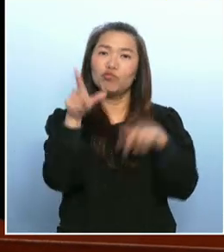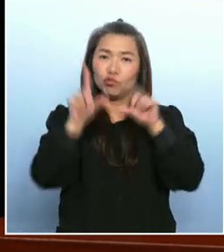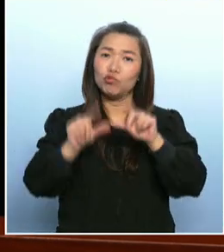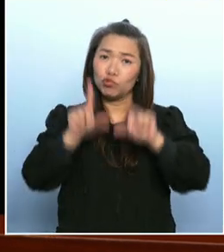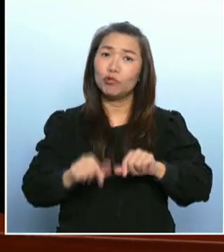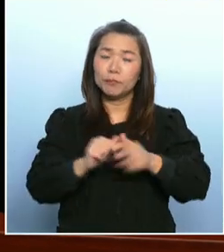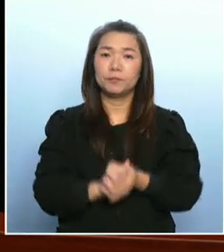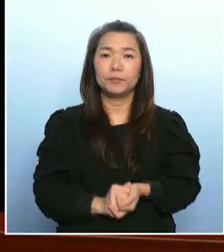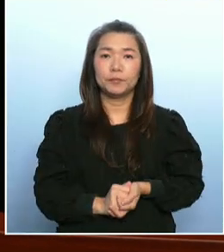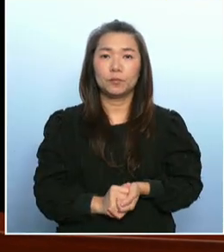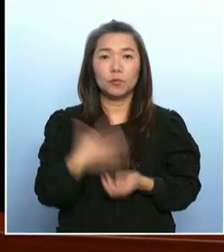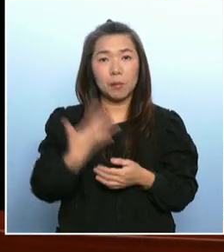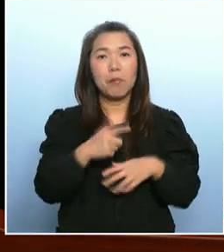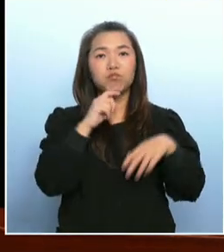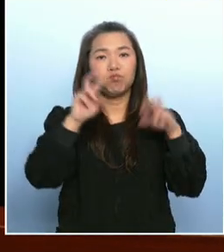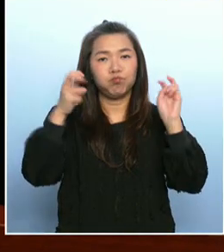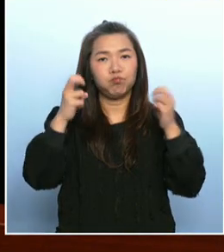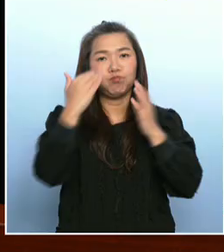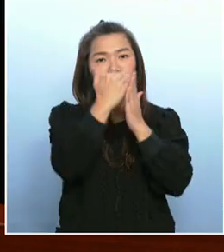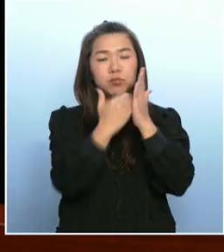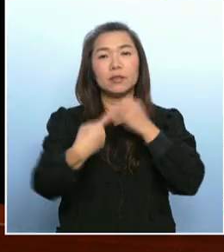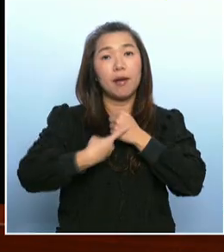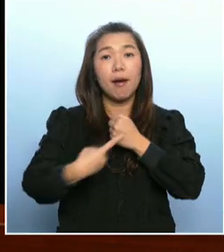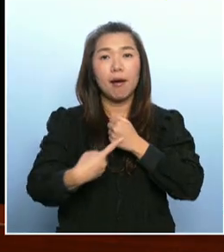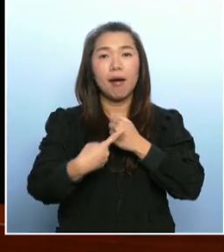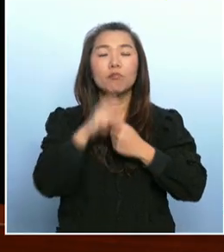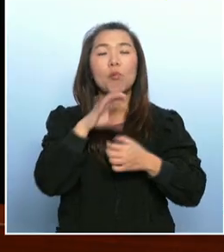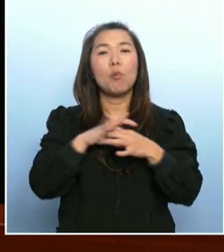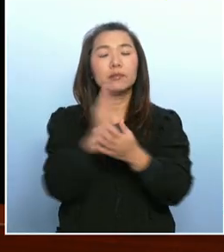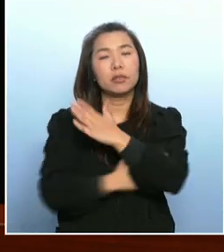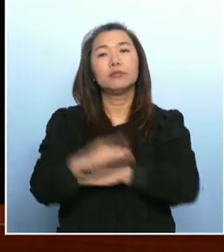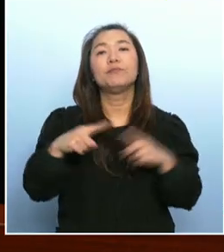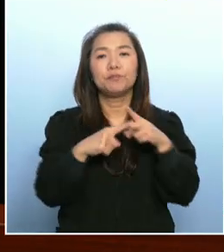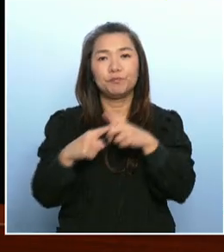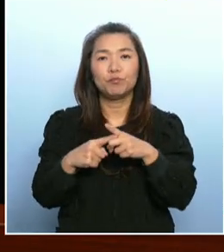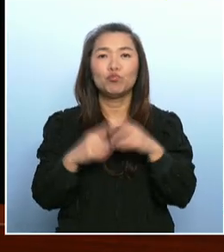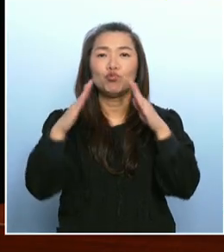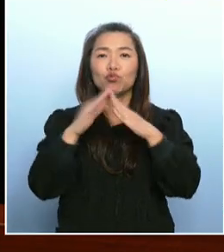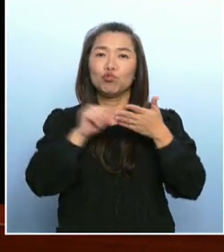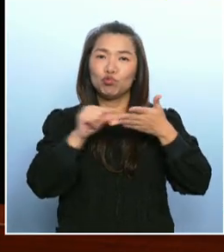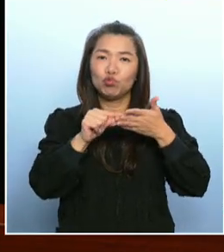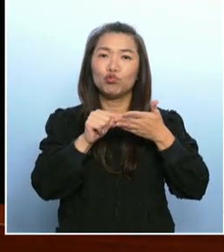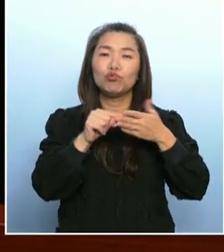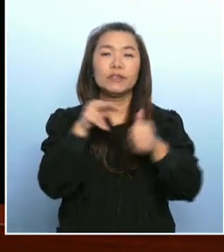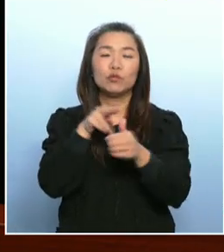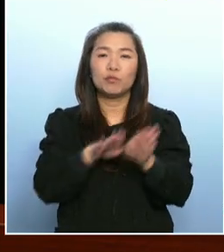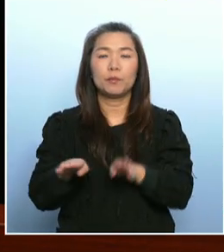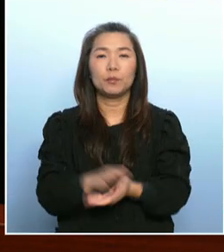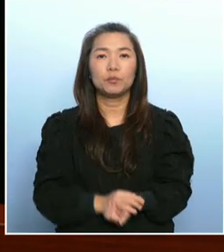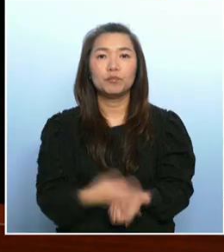Welfare Department here. Item 1 on the agenda, residential care services for persons with